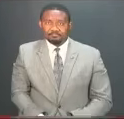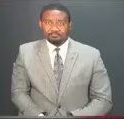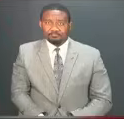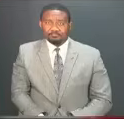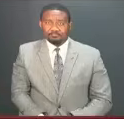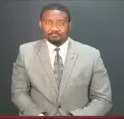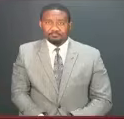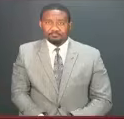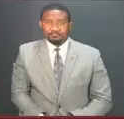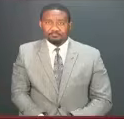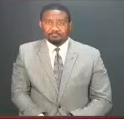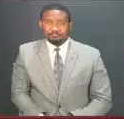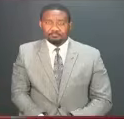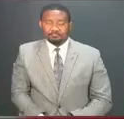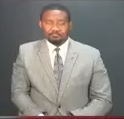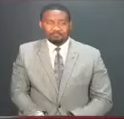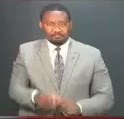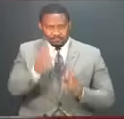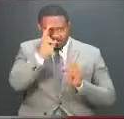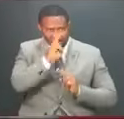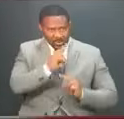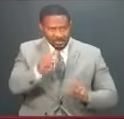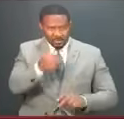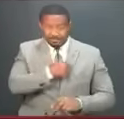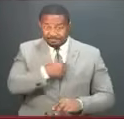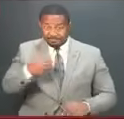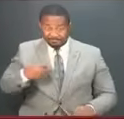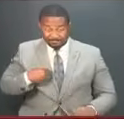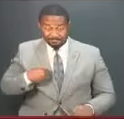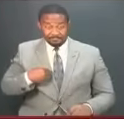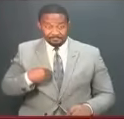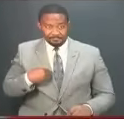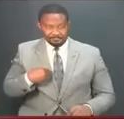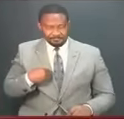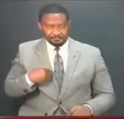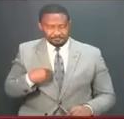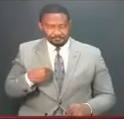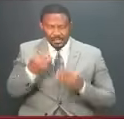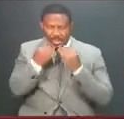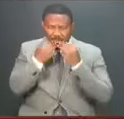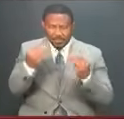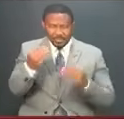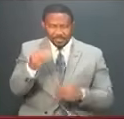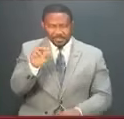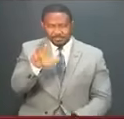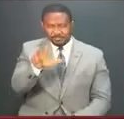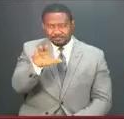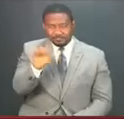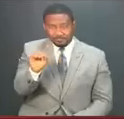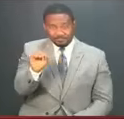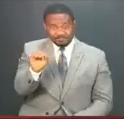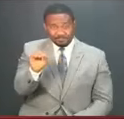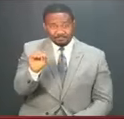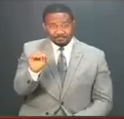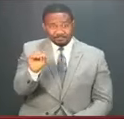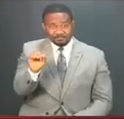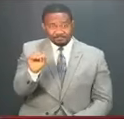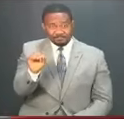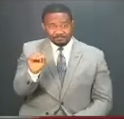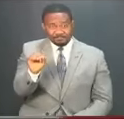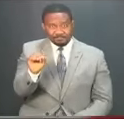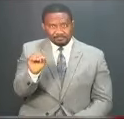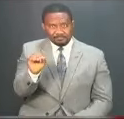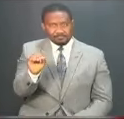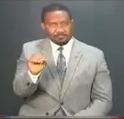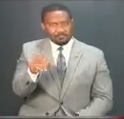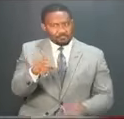Honorable members, motion number 3030. Mr. Speaker. Moved by the chairman